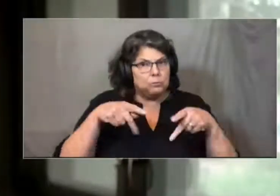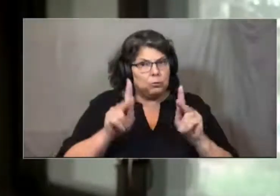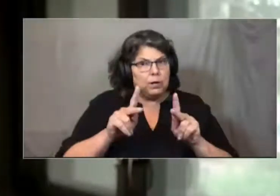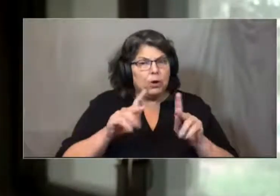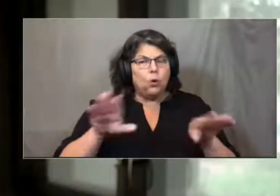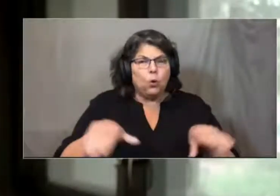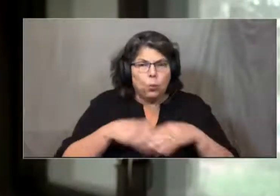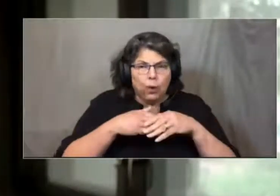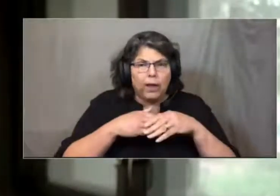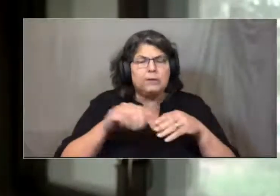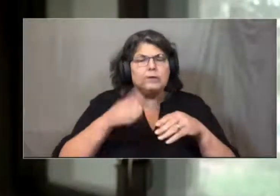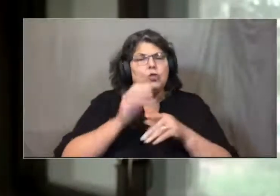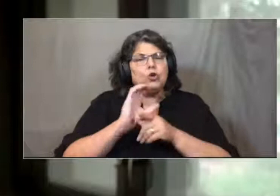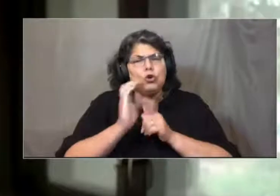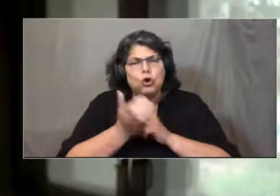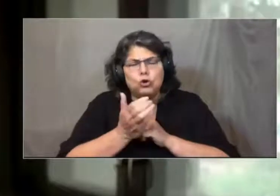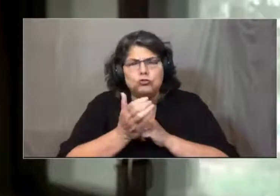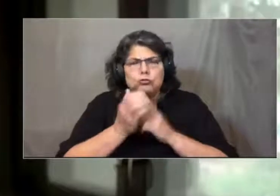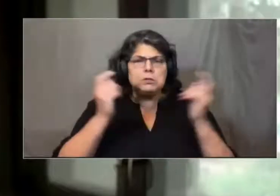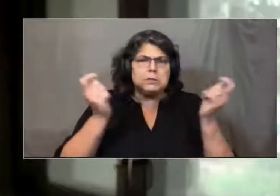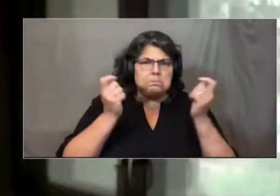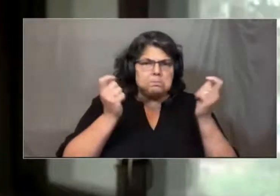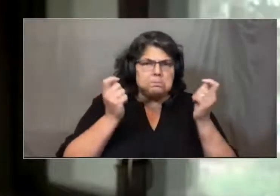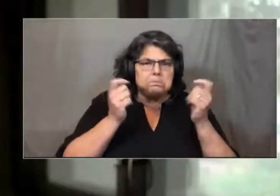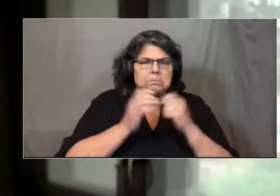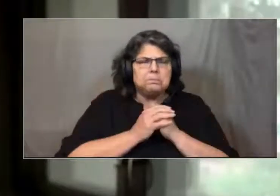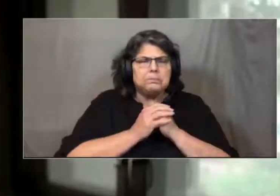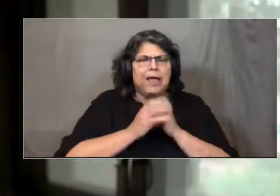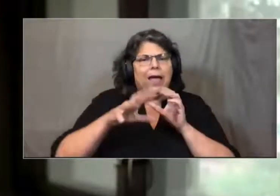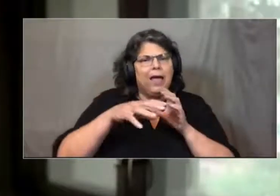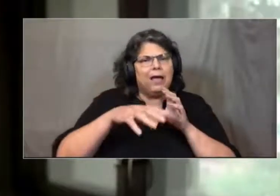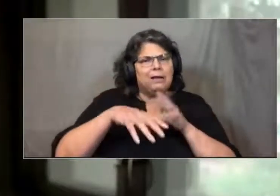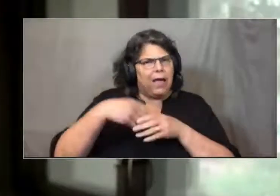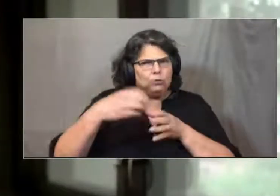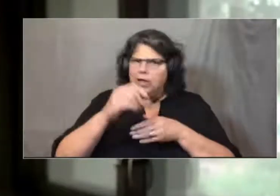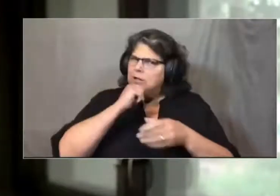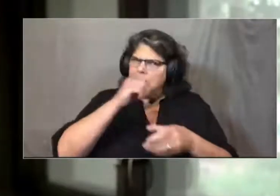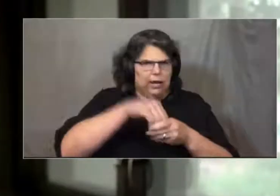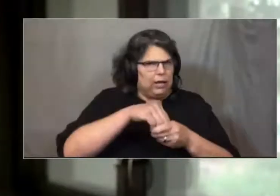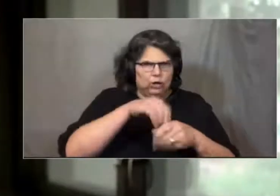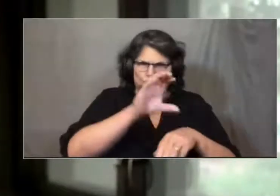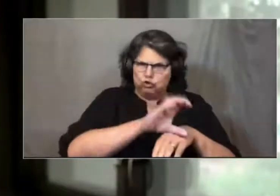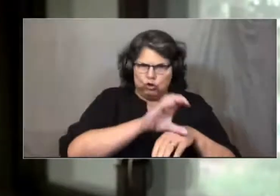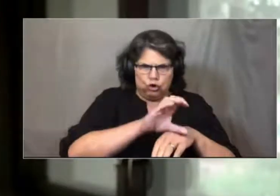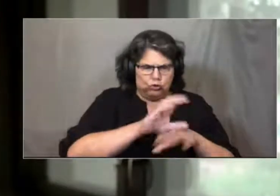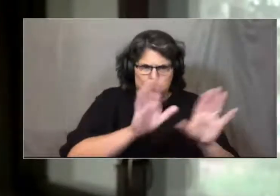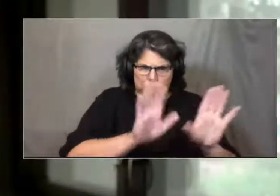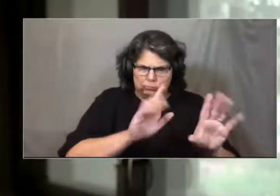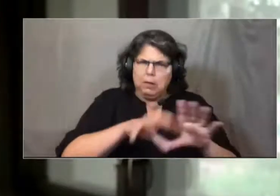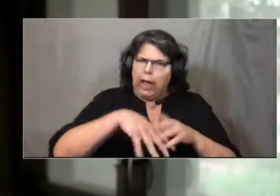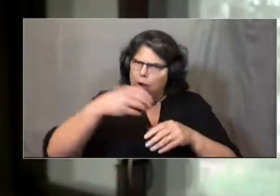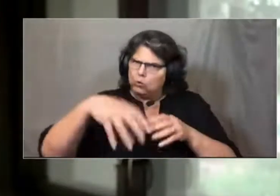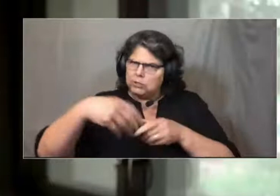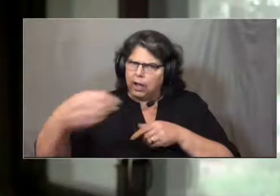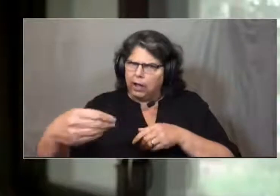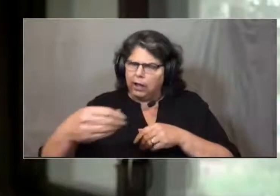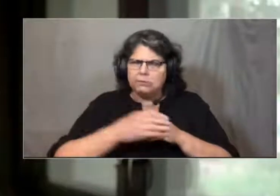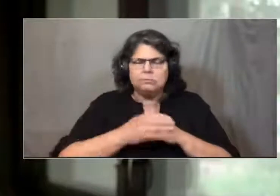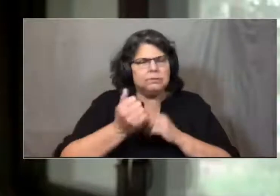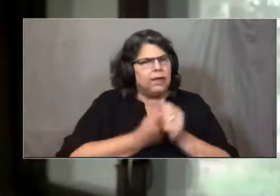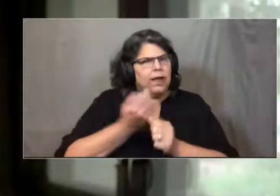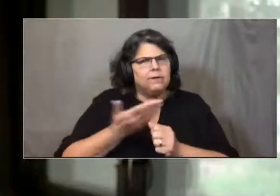other cultural events outside of churches, but they're still all to be